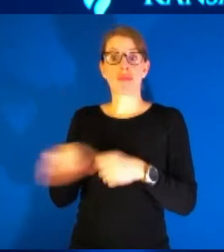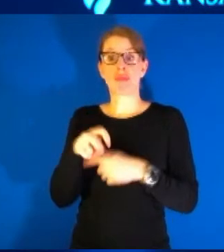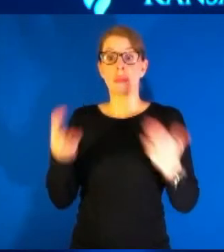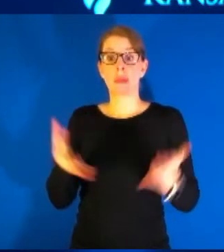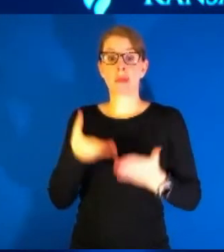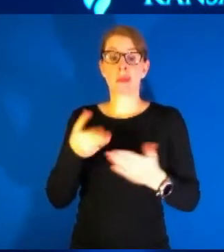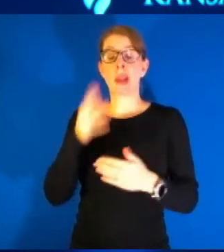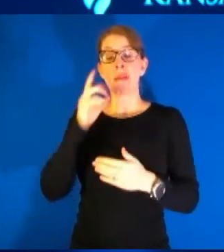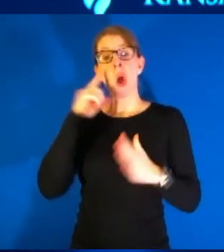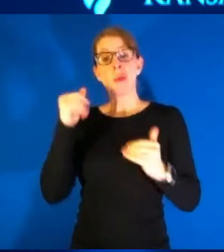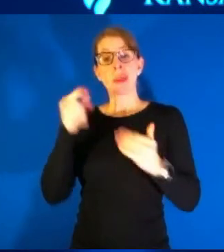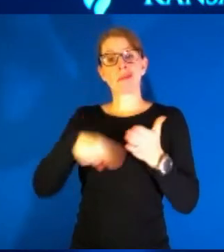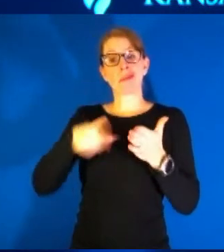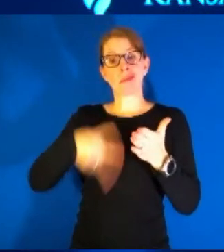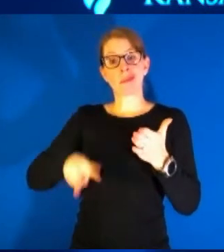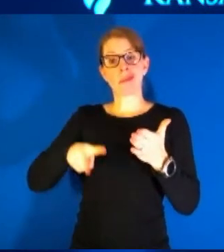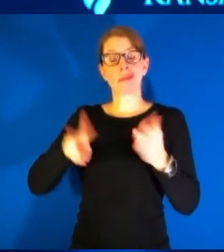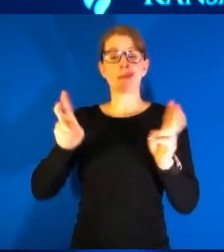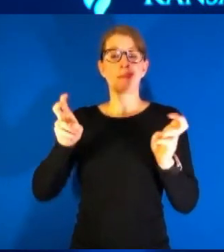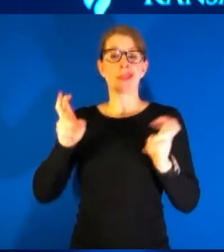to be a little bit back to our